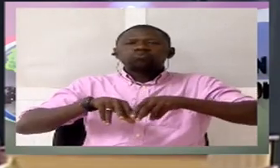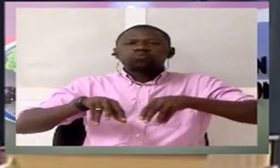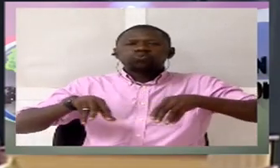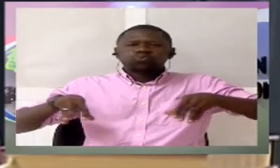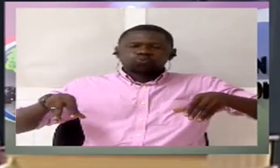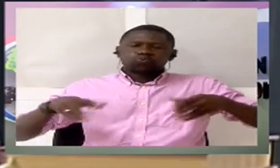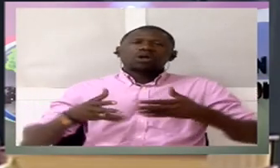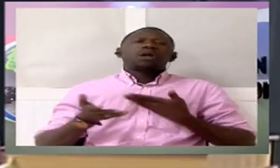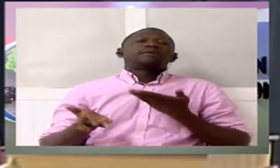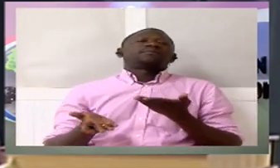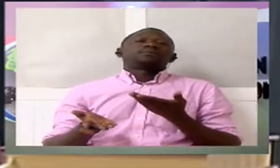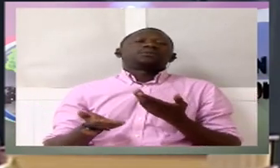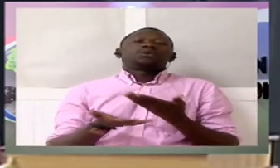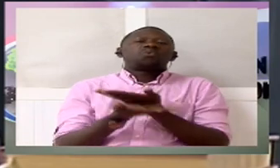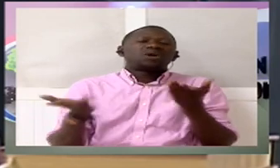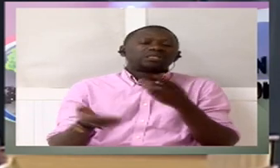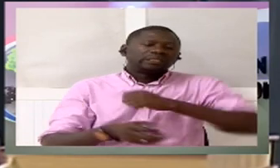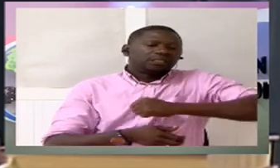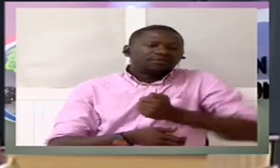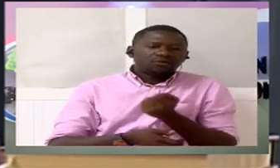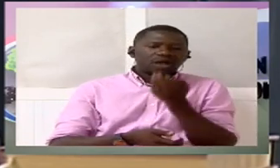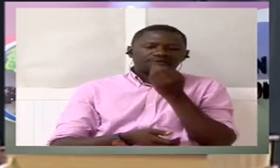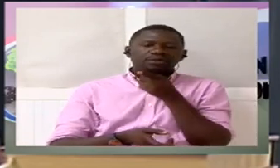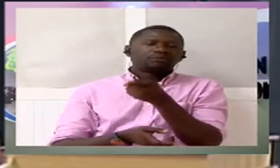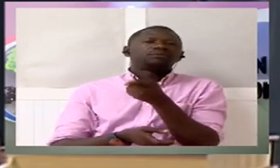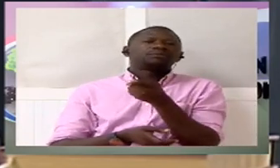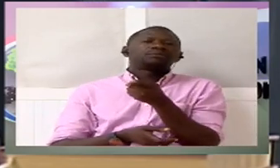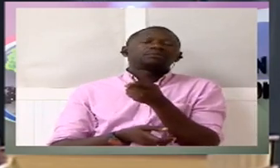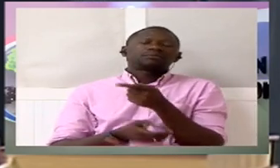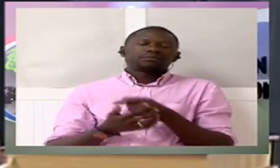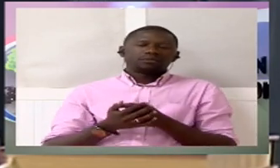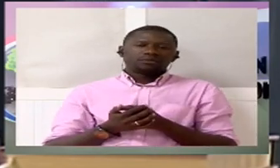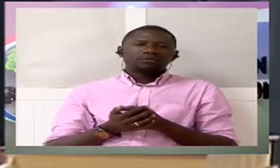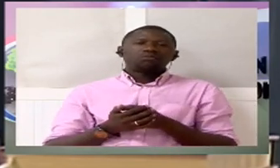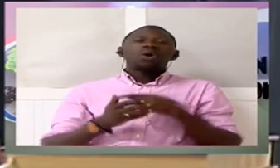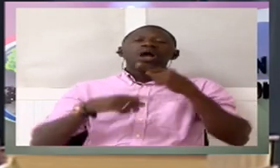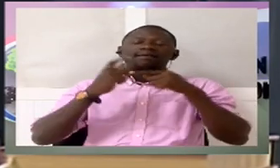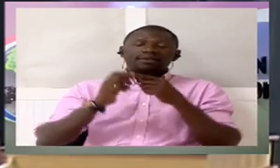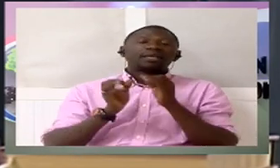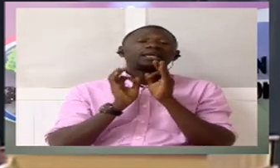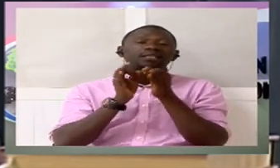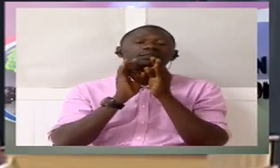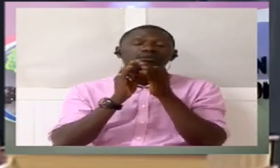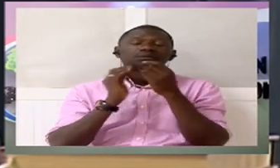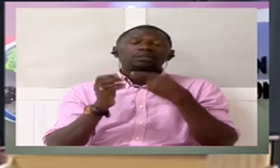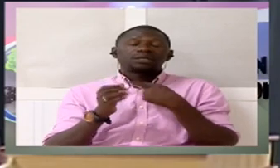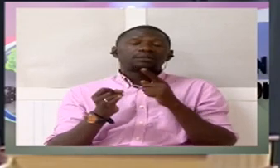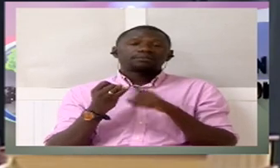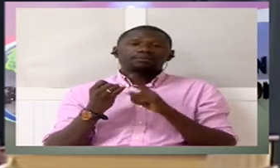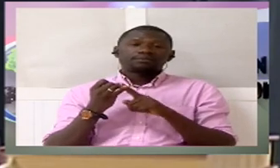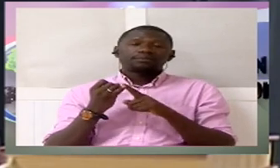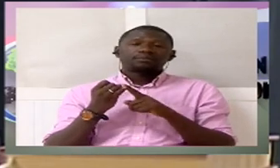are swollen. Wala na Baba mukadum. That was why Baba never ate it. Baranata funye faranko. But he also told me